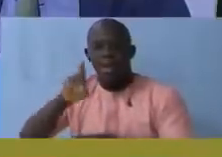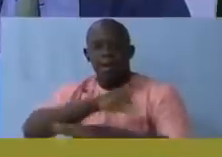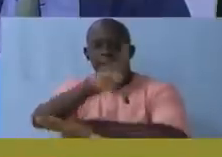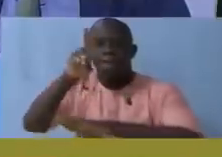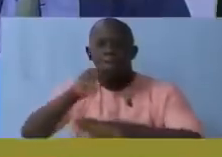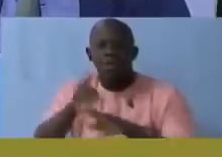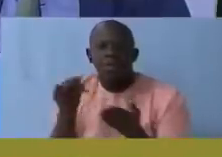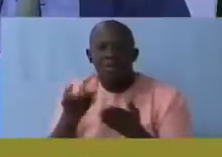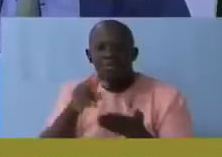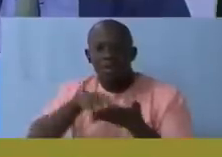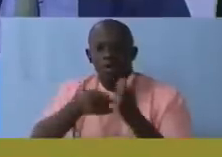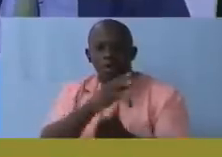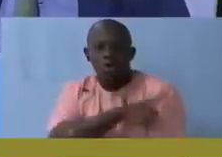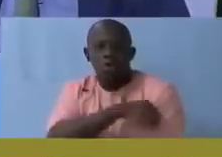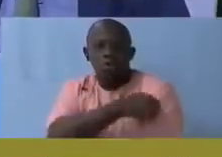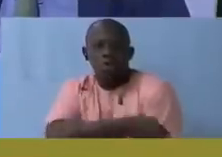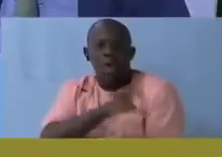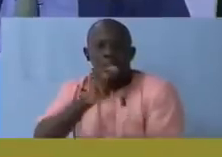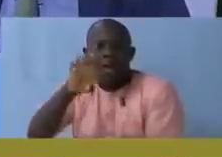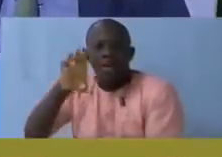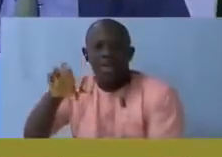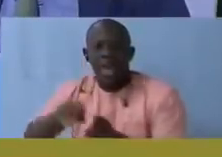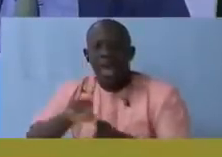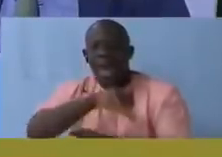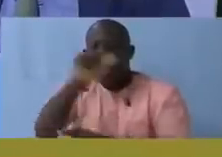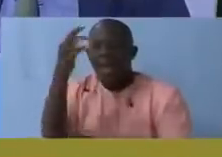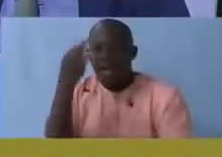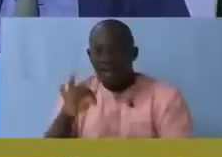fact. He threatened you.